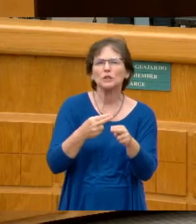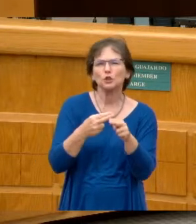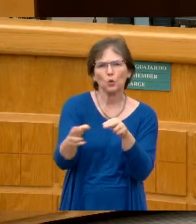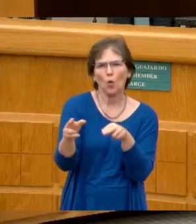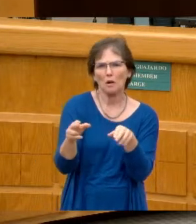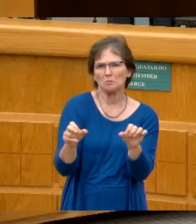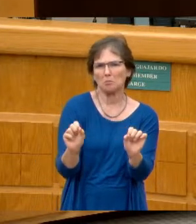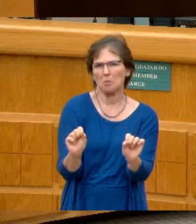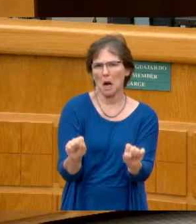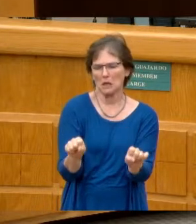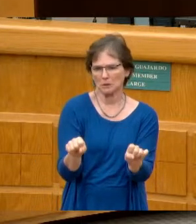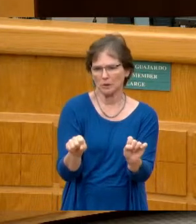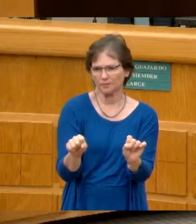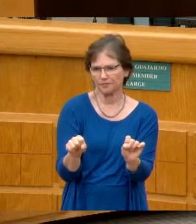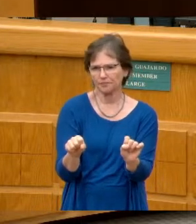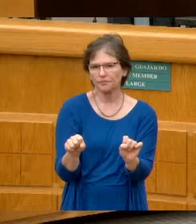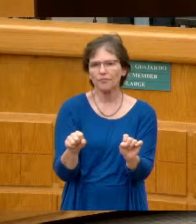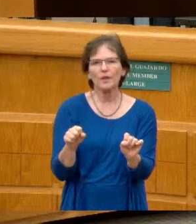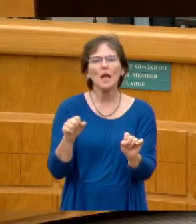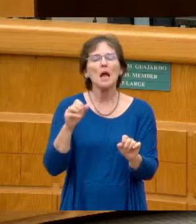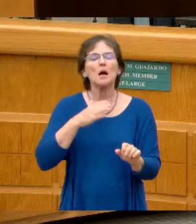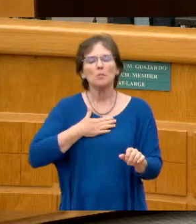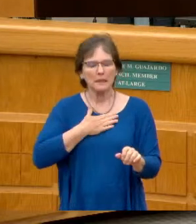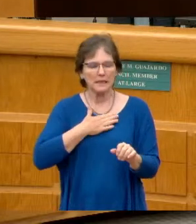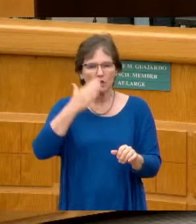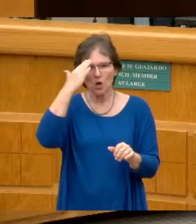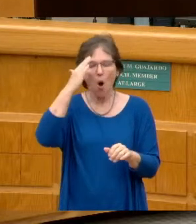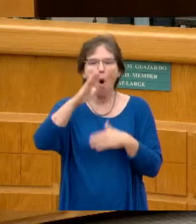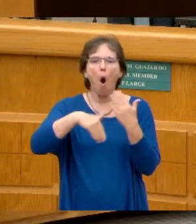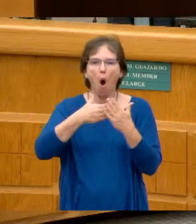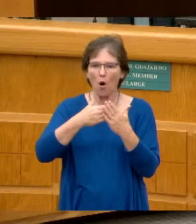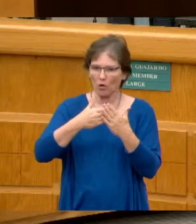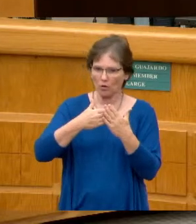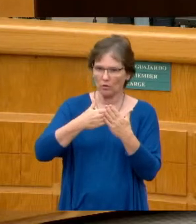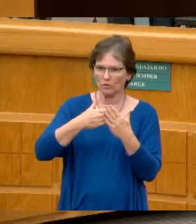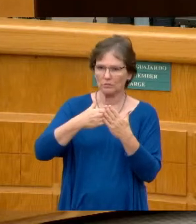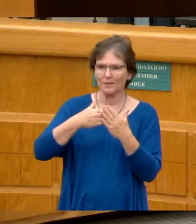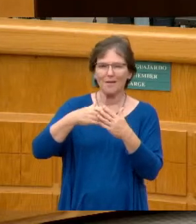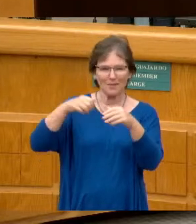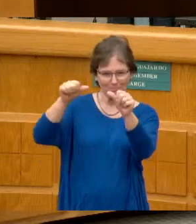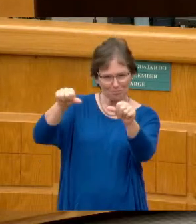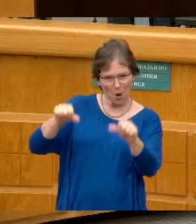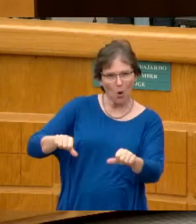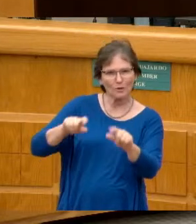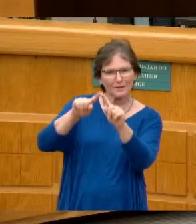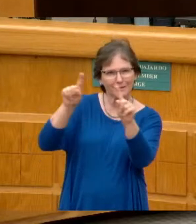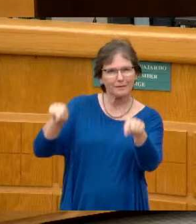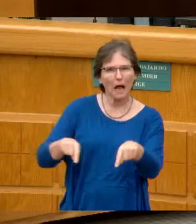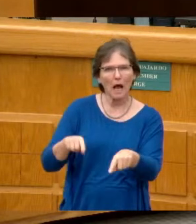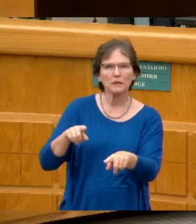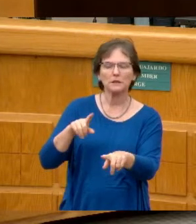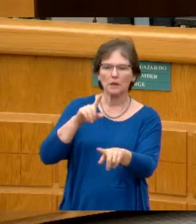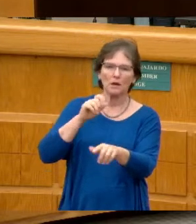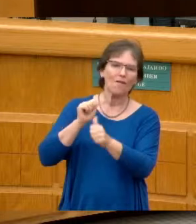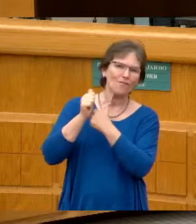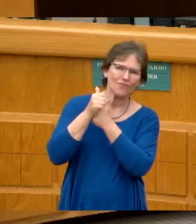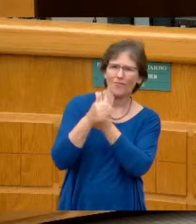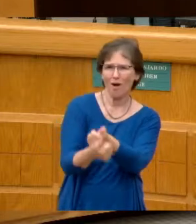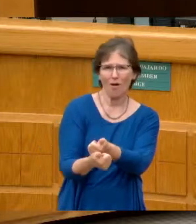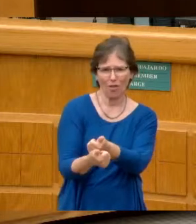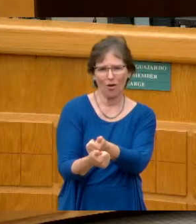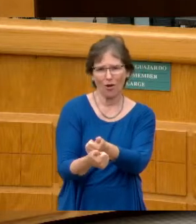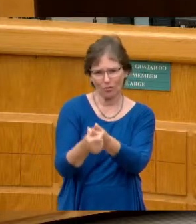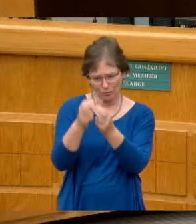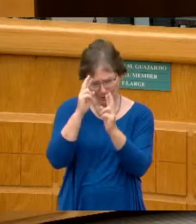conditions. We're going to make any operational decision that's necessary to protect life and preserve property. These orders, as I